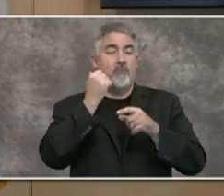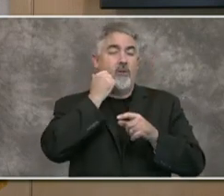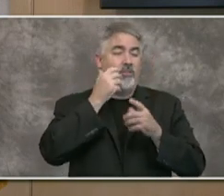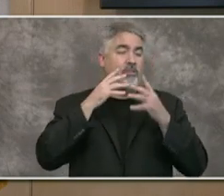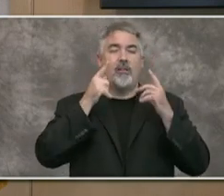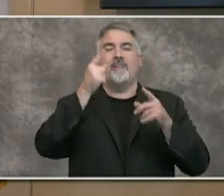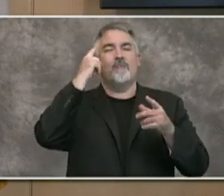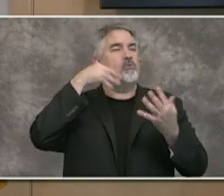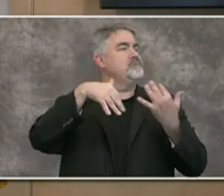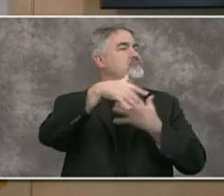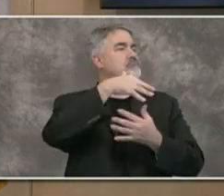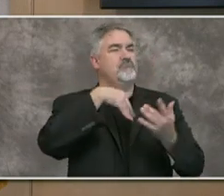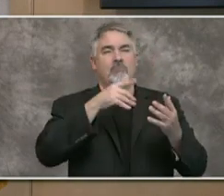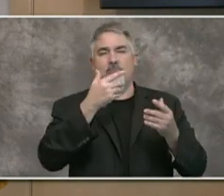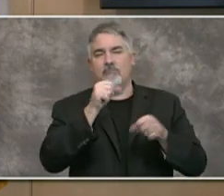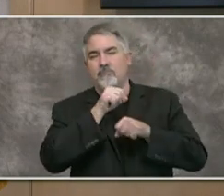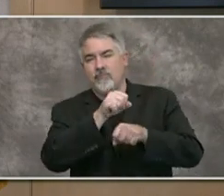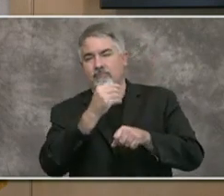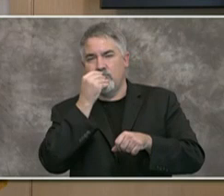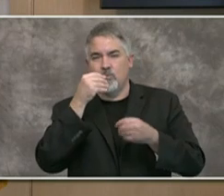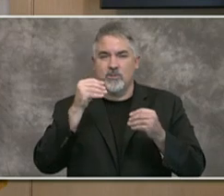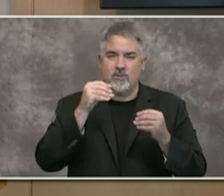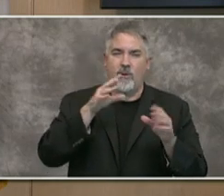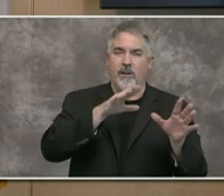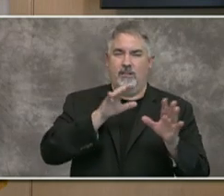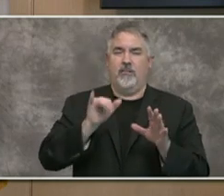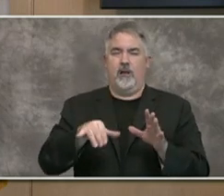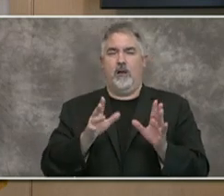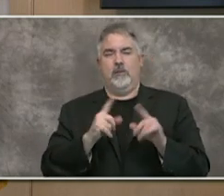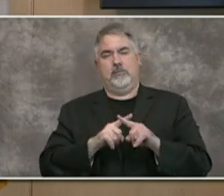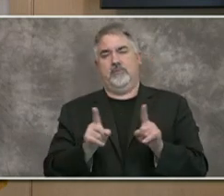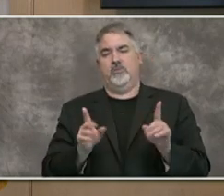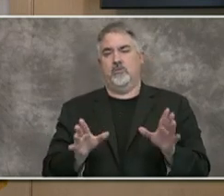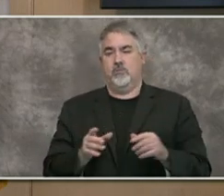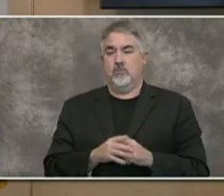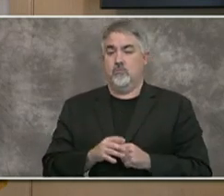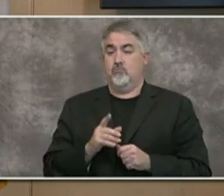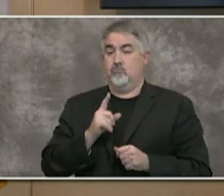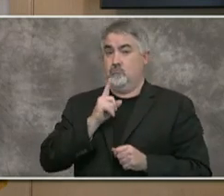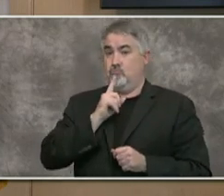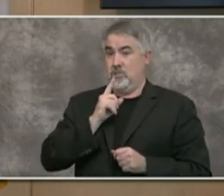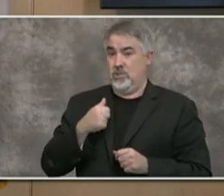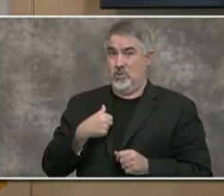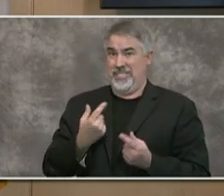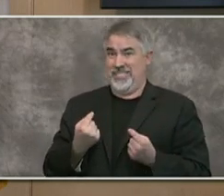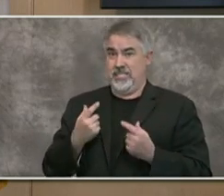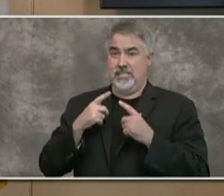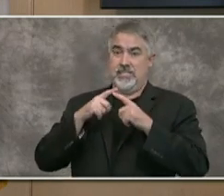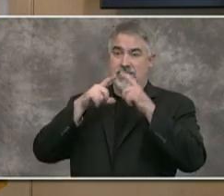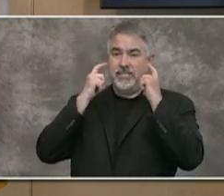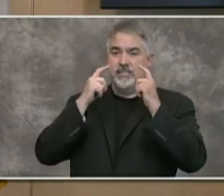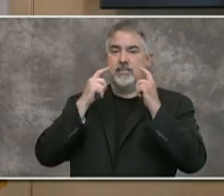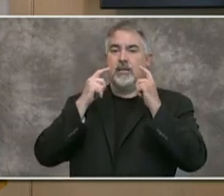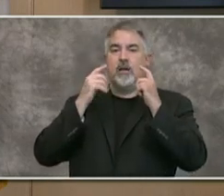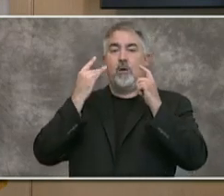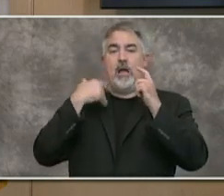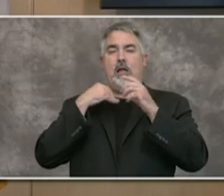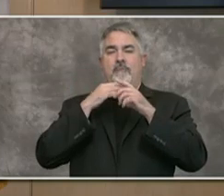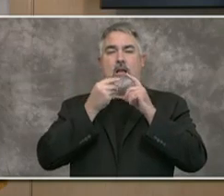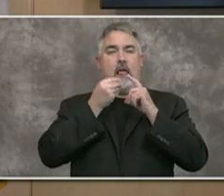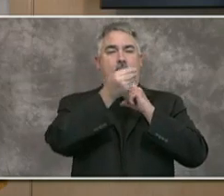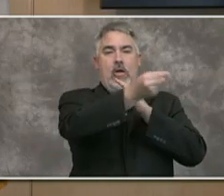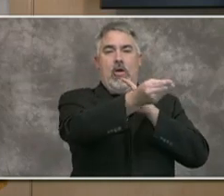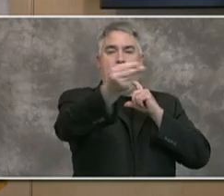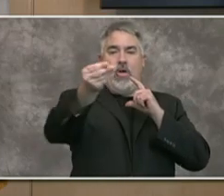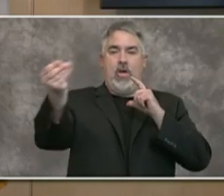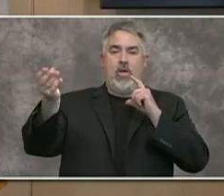device and recommendation. And really what you're doing is you're protecting others from your own